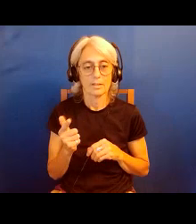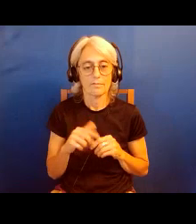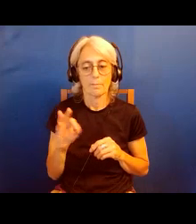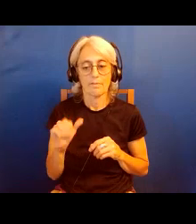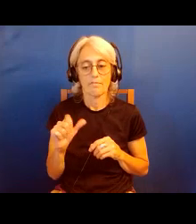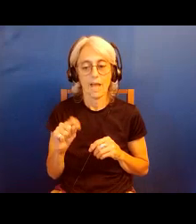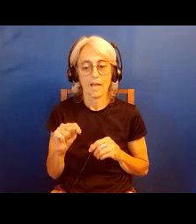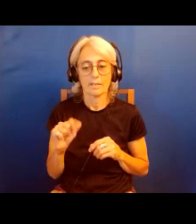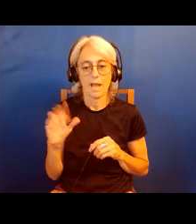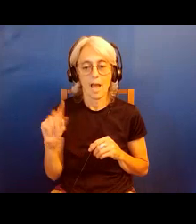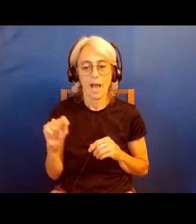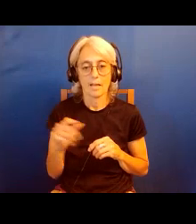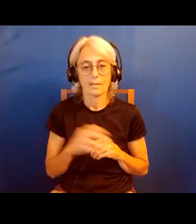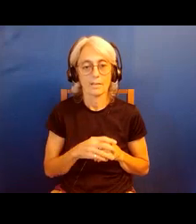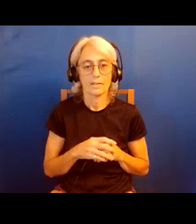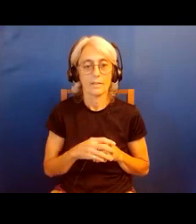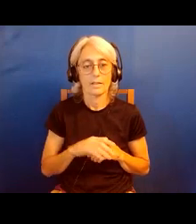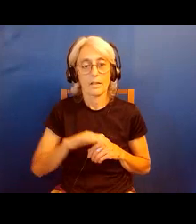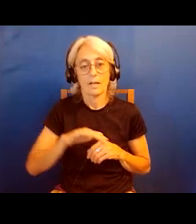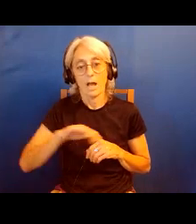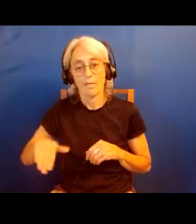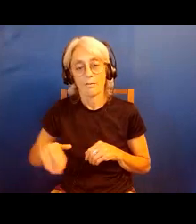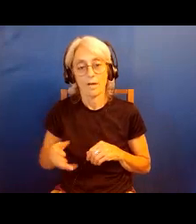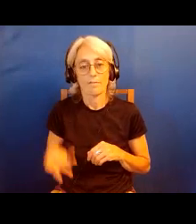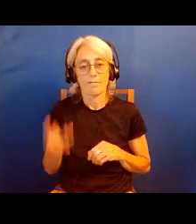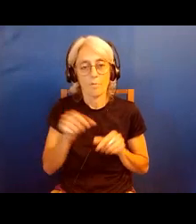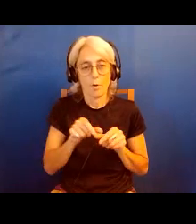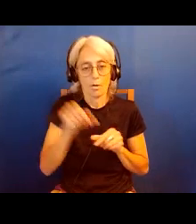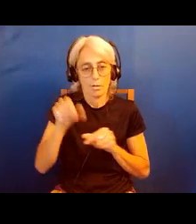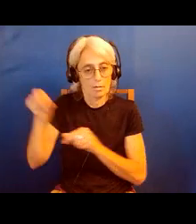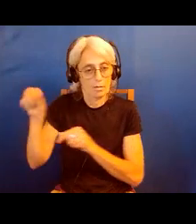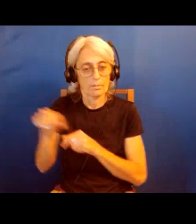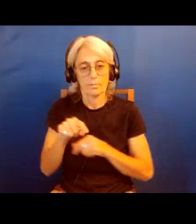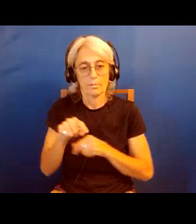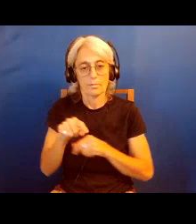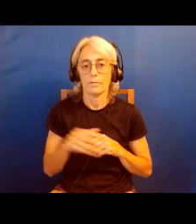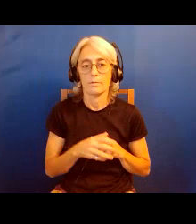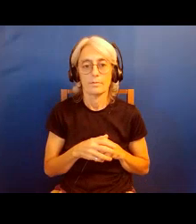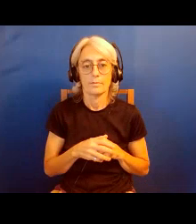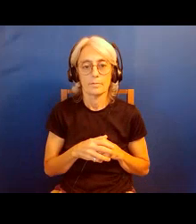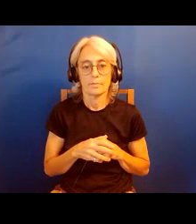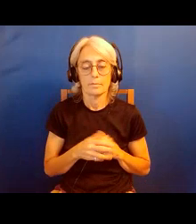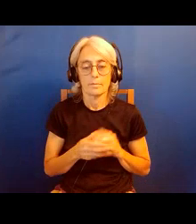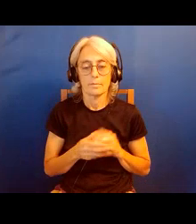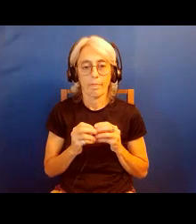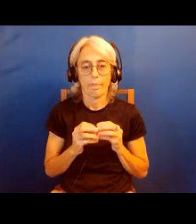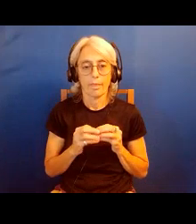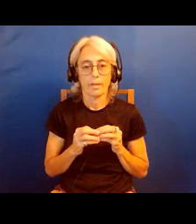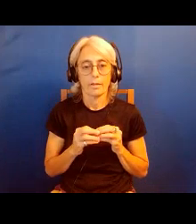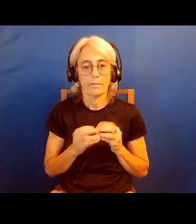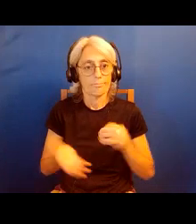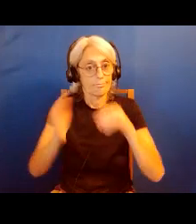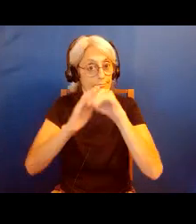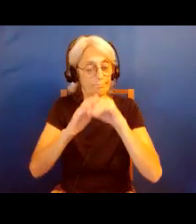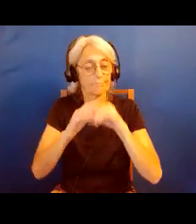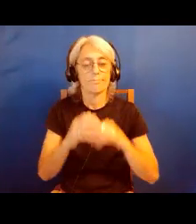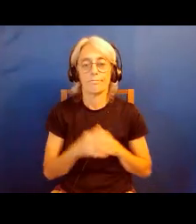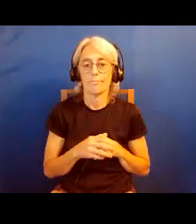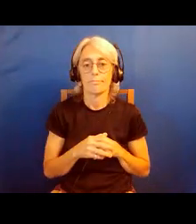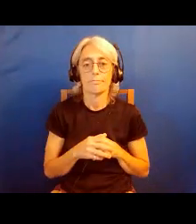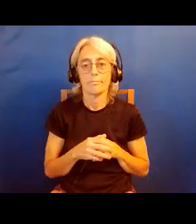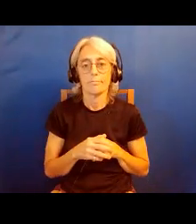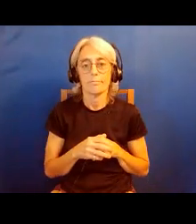then the 4 bars there on the far right, those represent, you can see the, I'll say, sizable increase. And that's the August